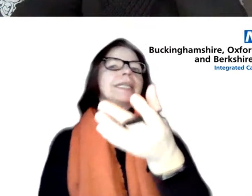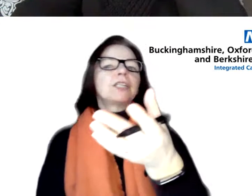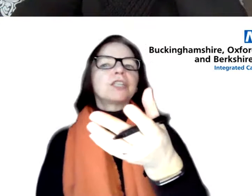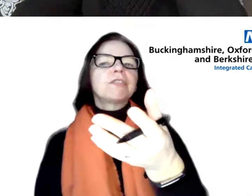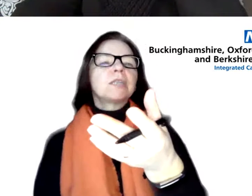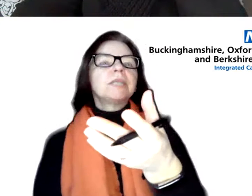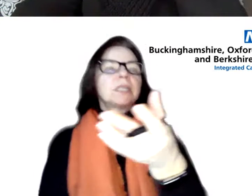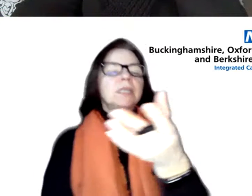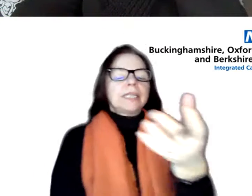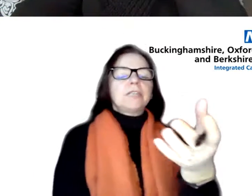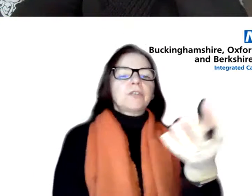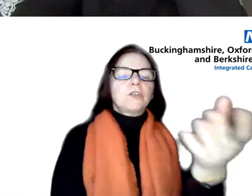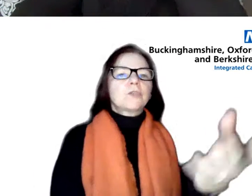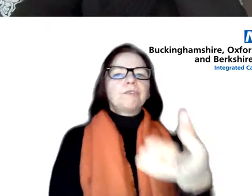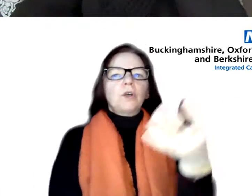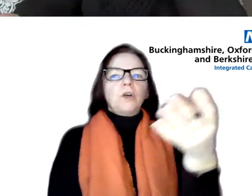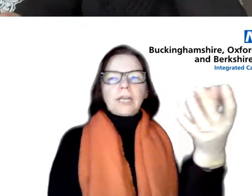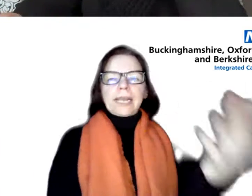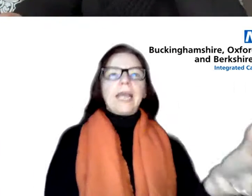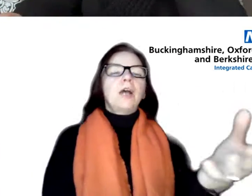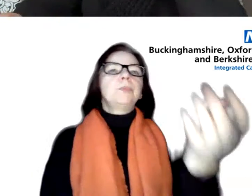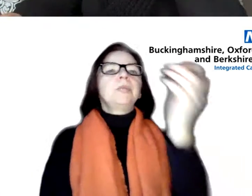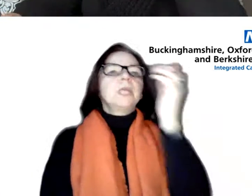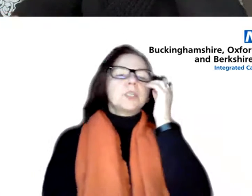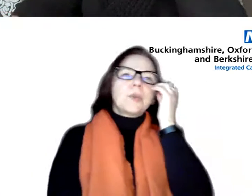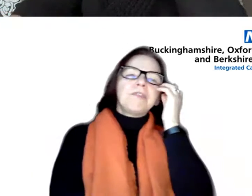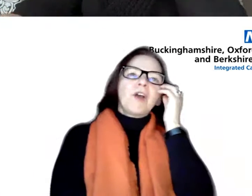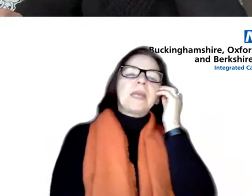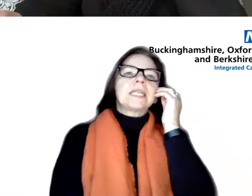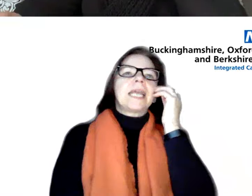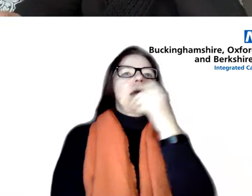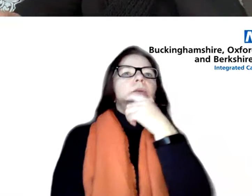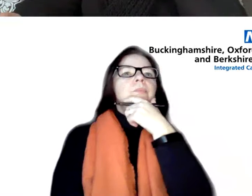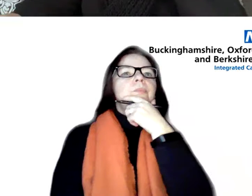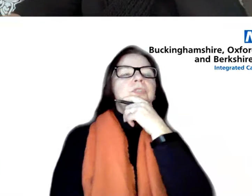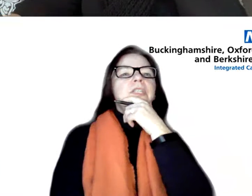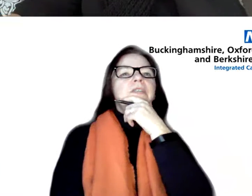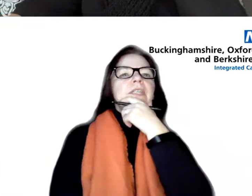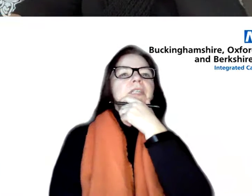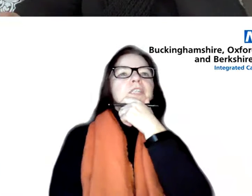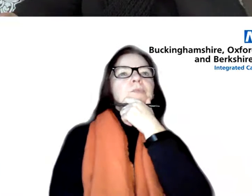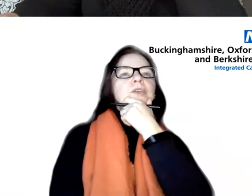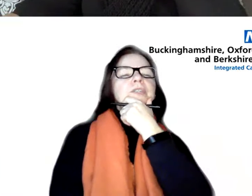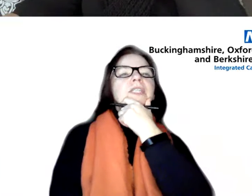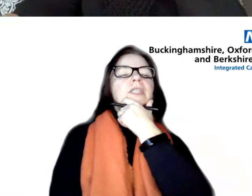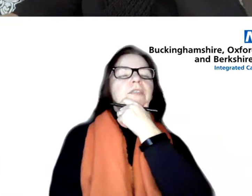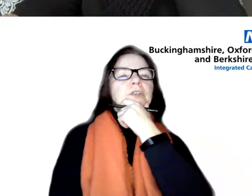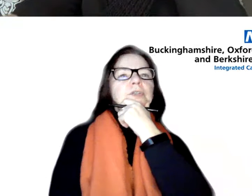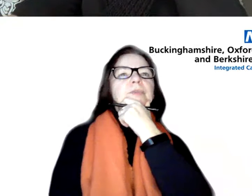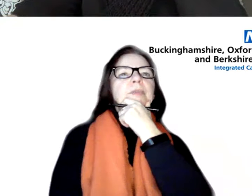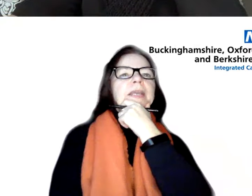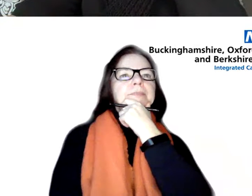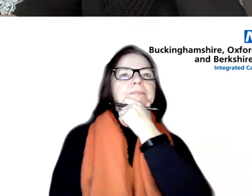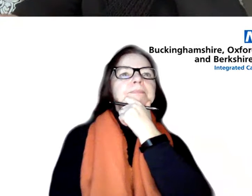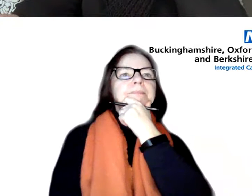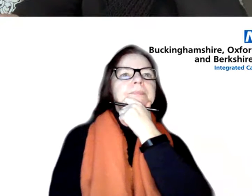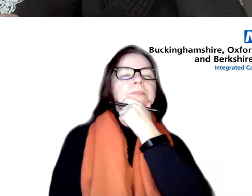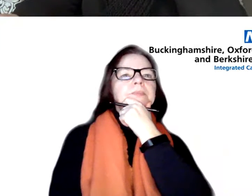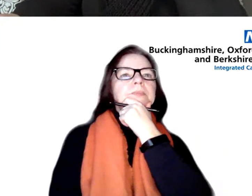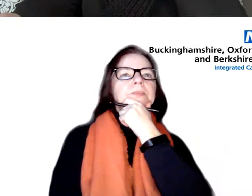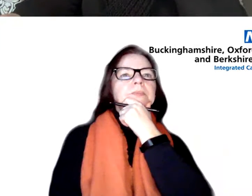example then. Like you say, just for some indicative costs, we've got a care home, 25-bed care home, just to give us an idea on what those indicative costs might